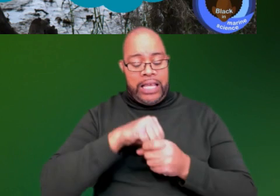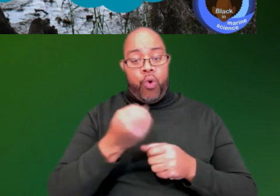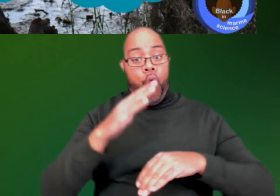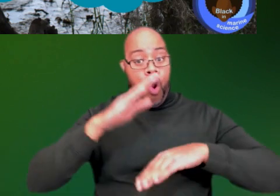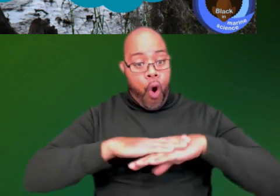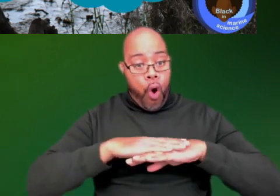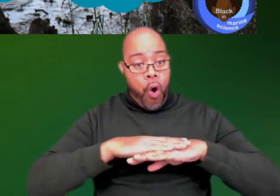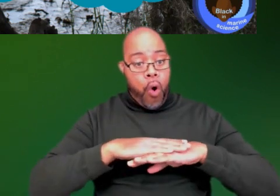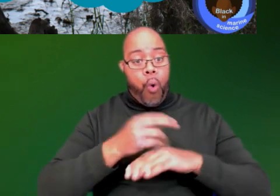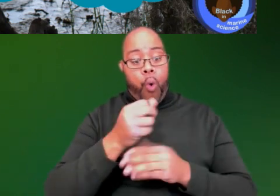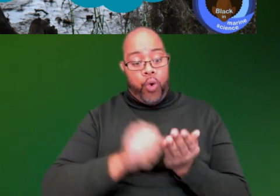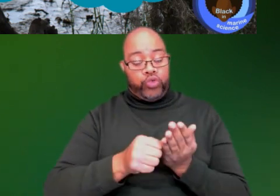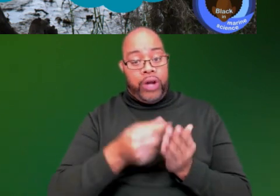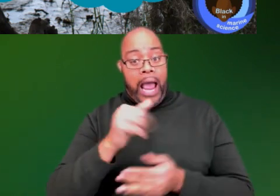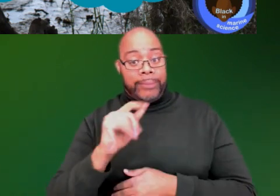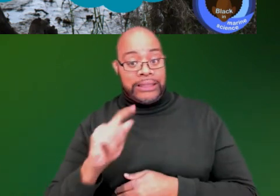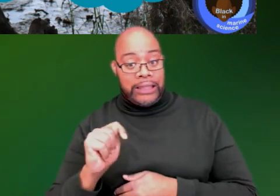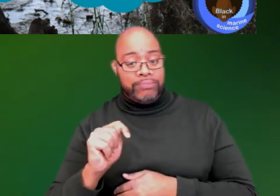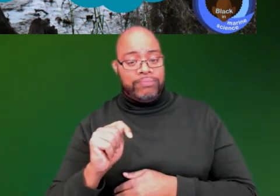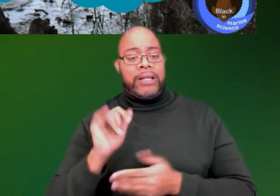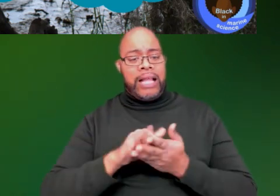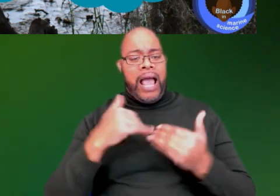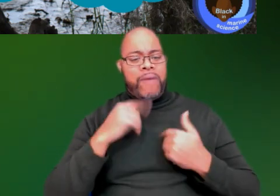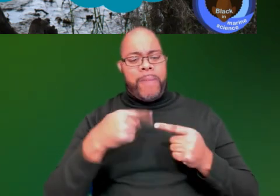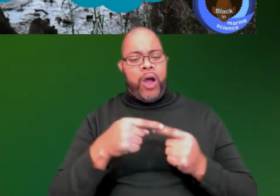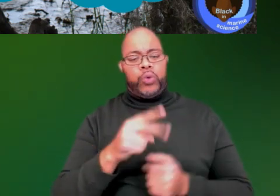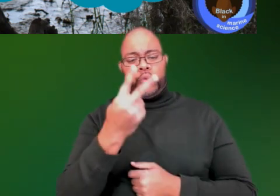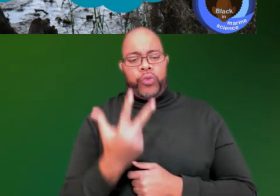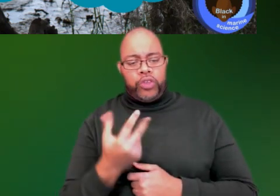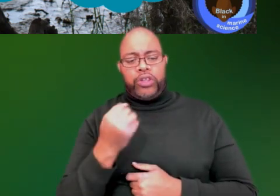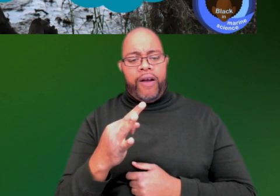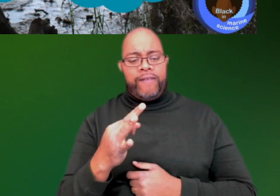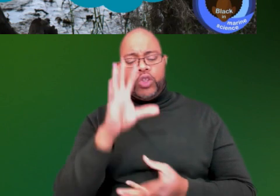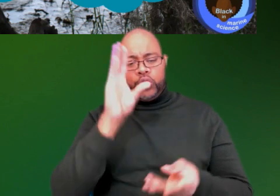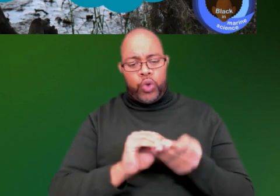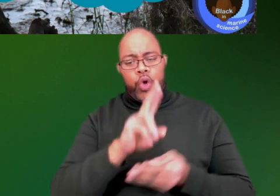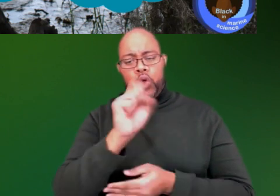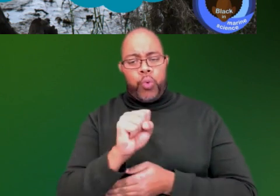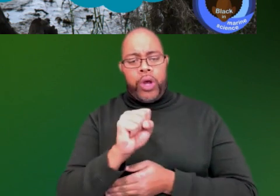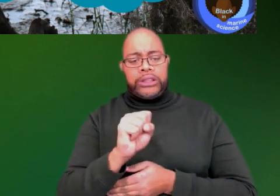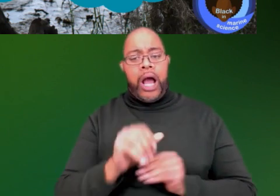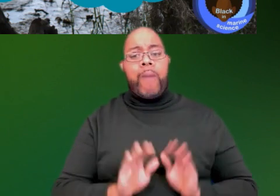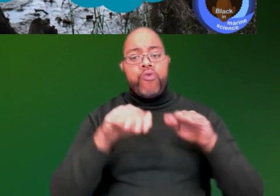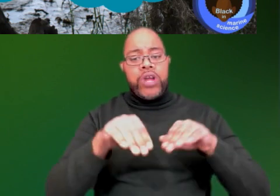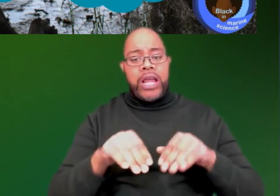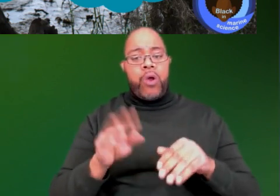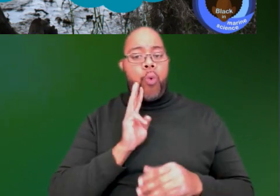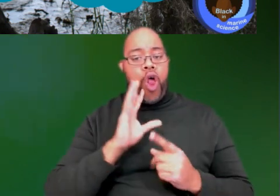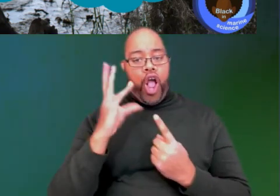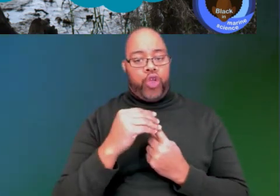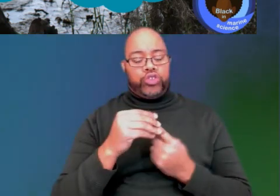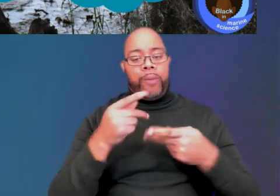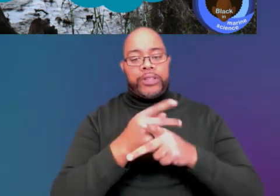on a oyster reef habitat, even account for about 2/3 of the total U.S. marine aquaculture